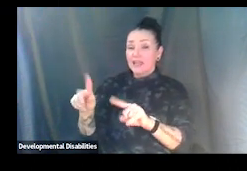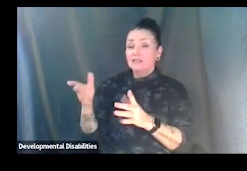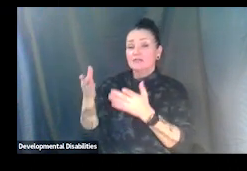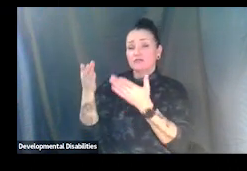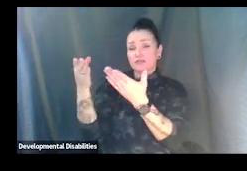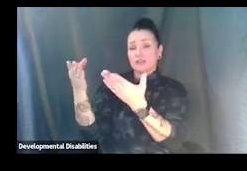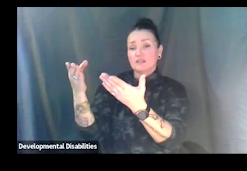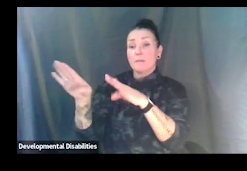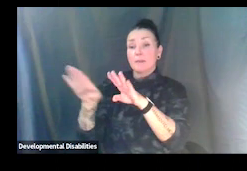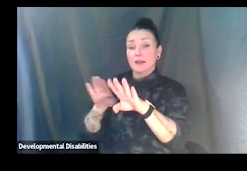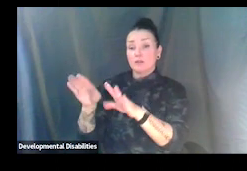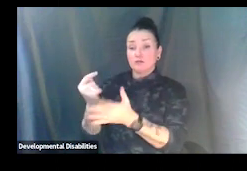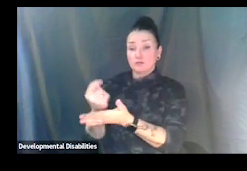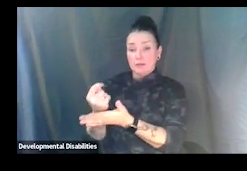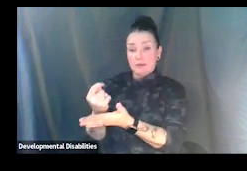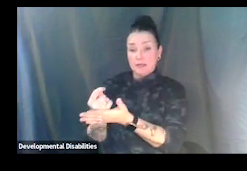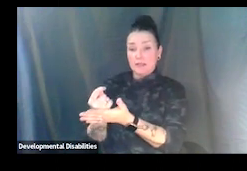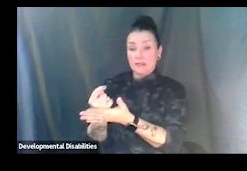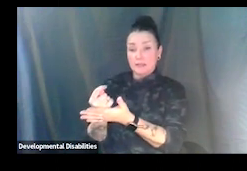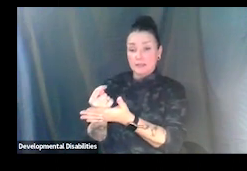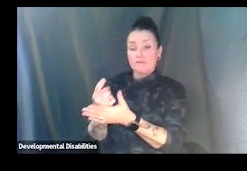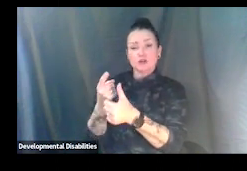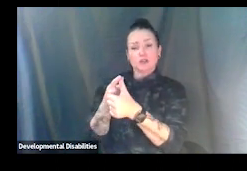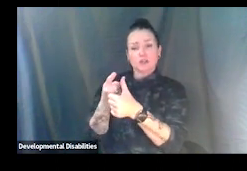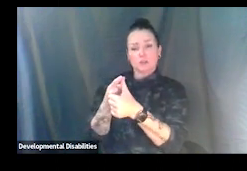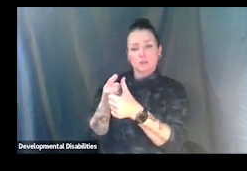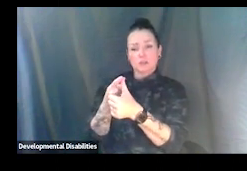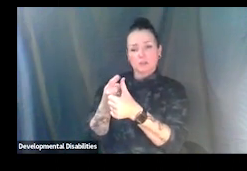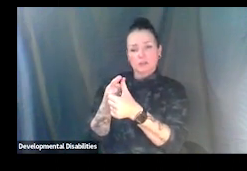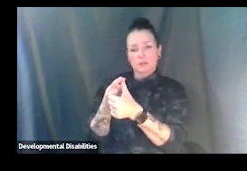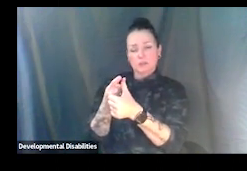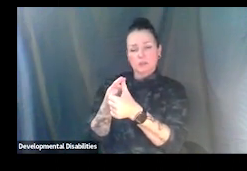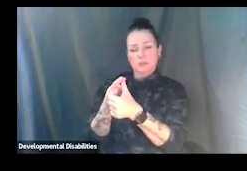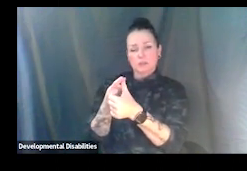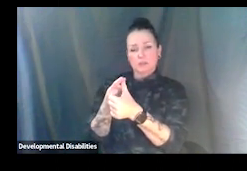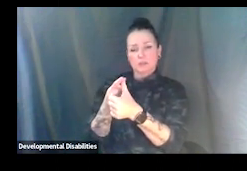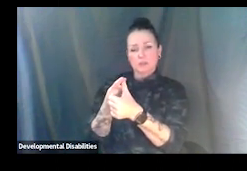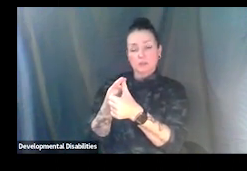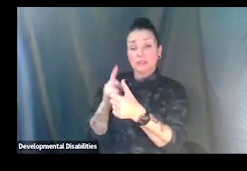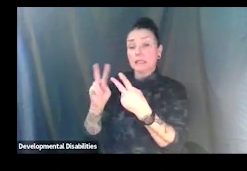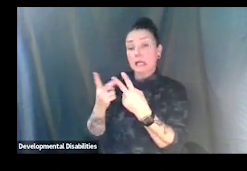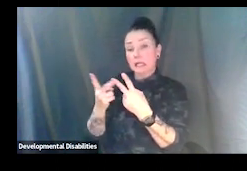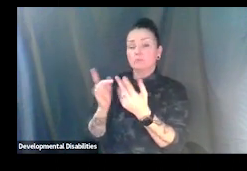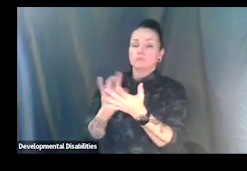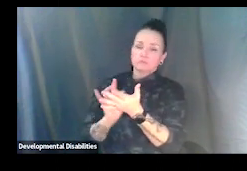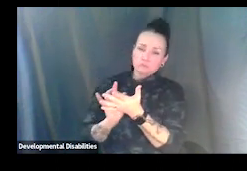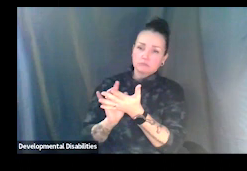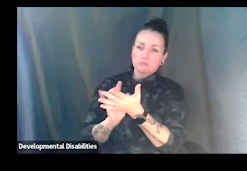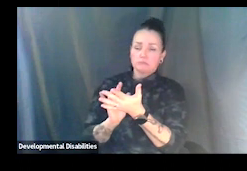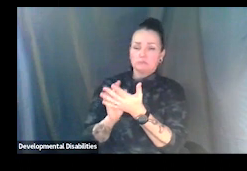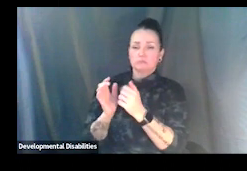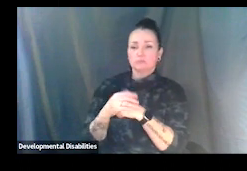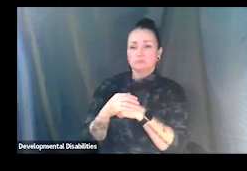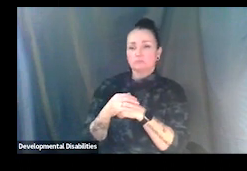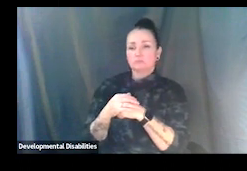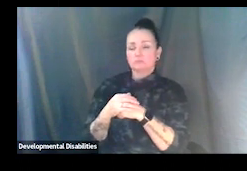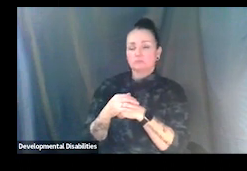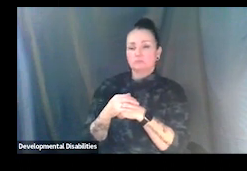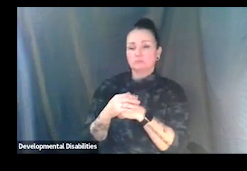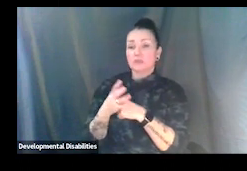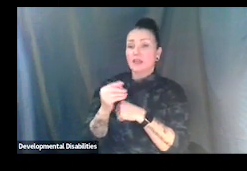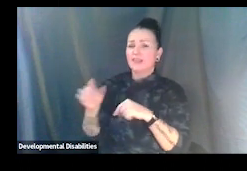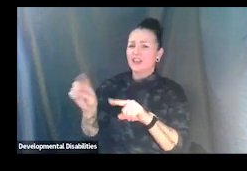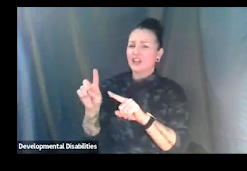should start first, or at least at the same time as medication, something like only about 40% of the people over a 1-year period who had been